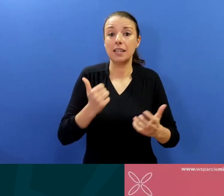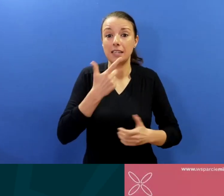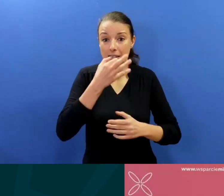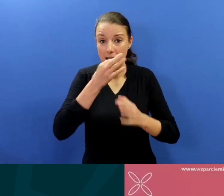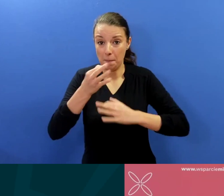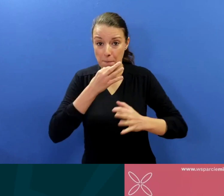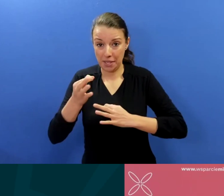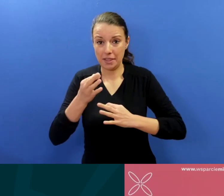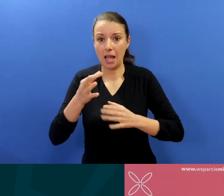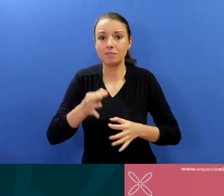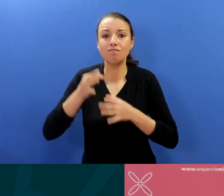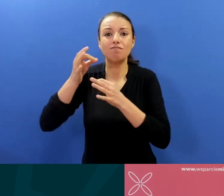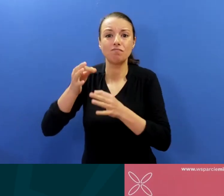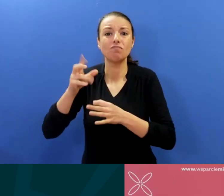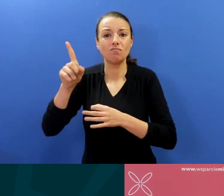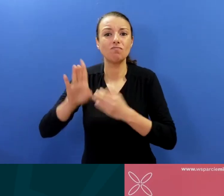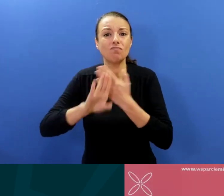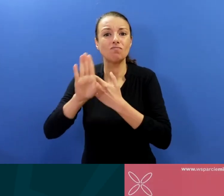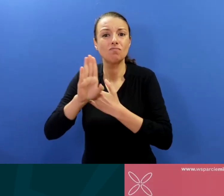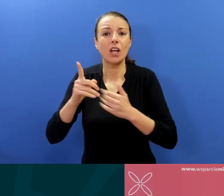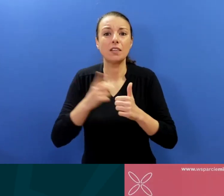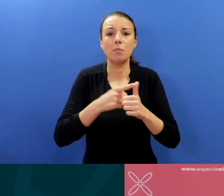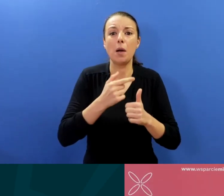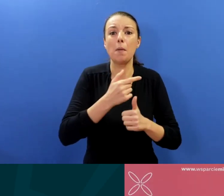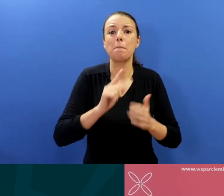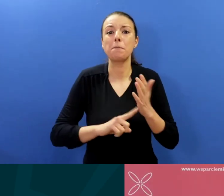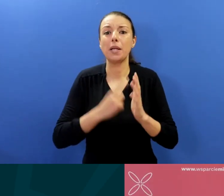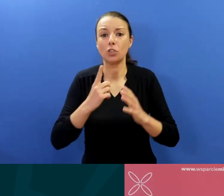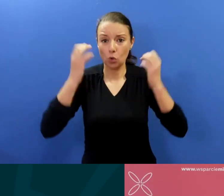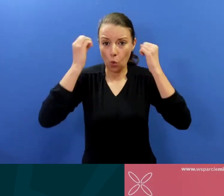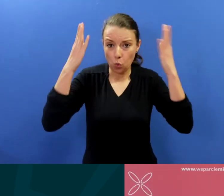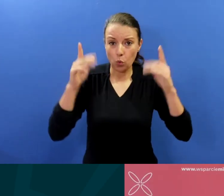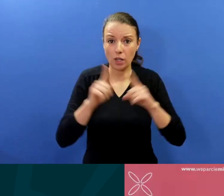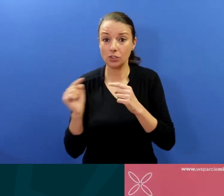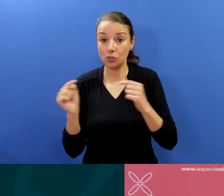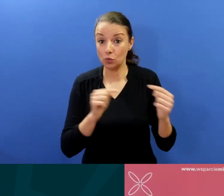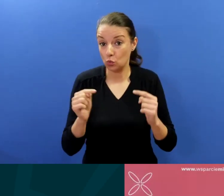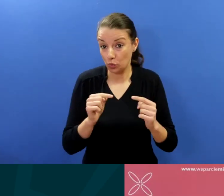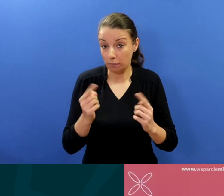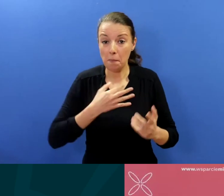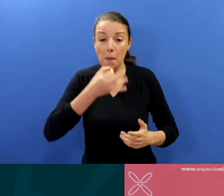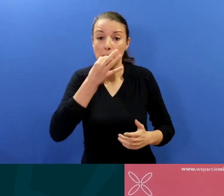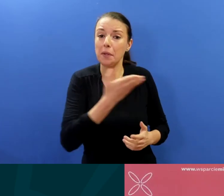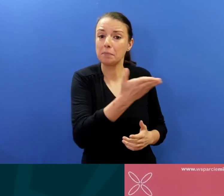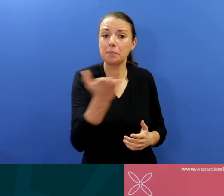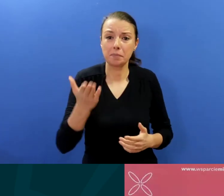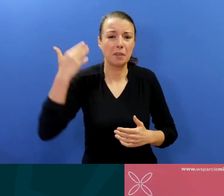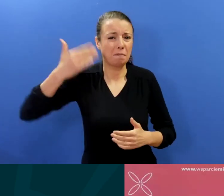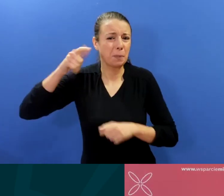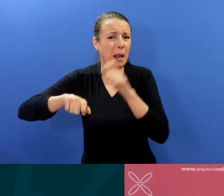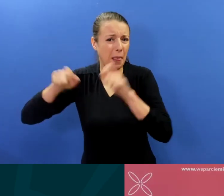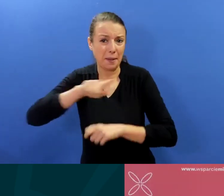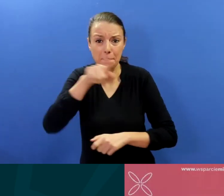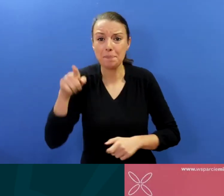some of these questions to our speakers. The first concerns the culture of dialogue. In your experience, have you